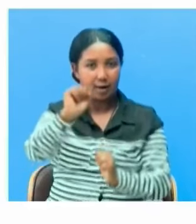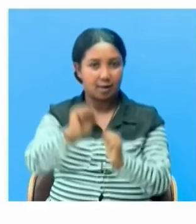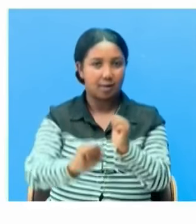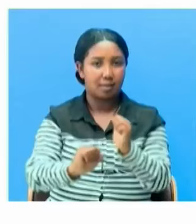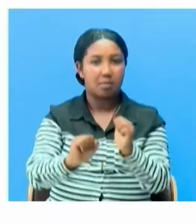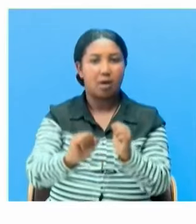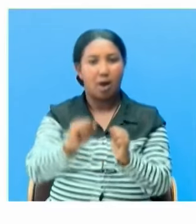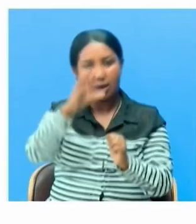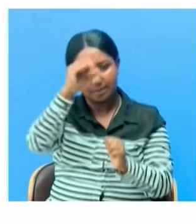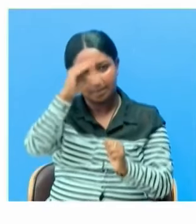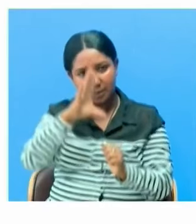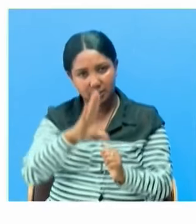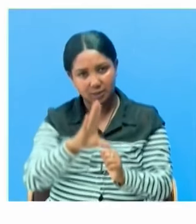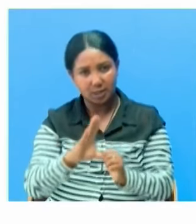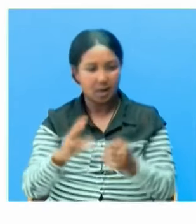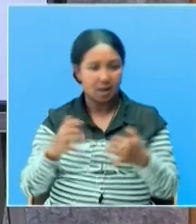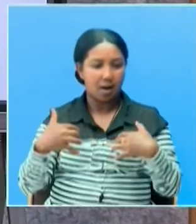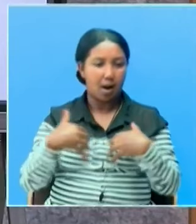Animals,